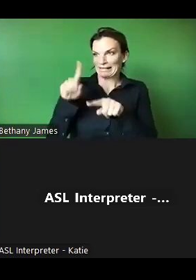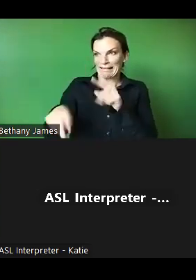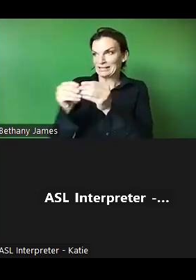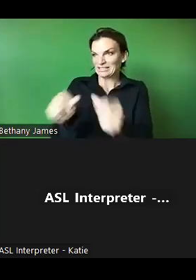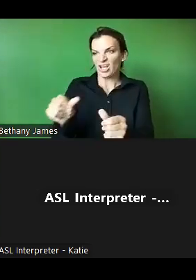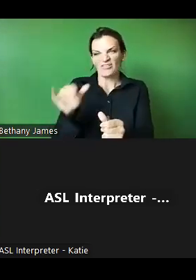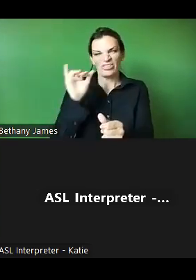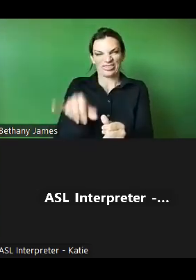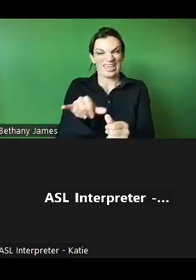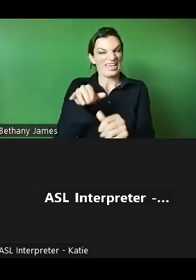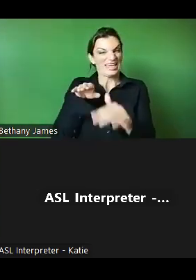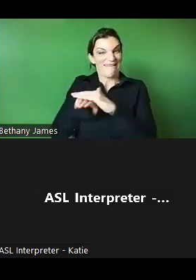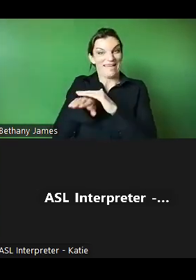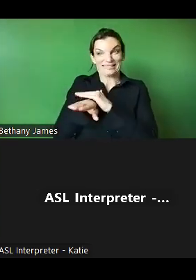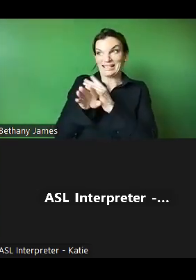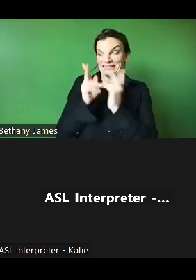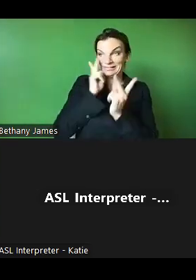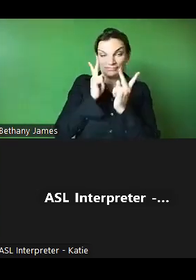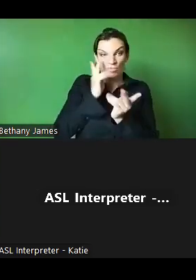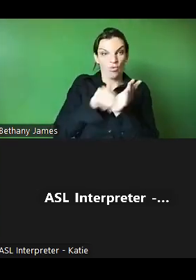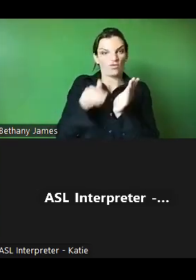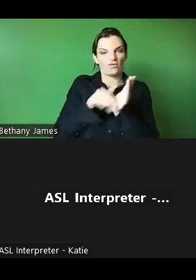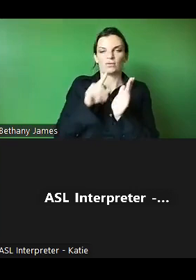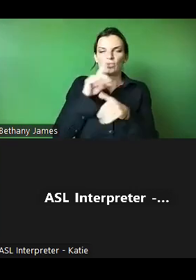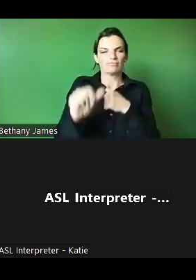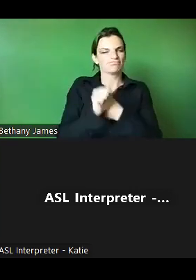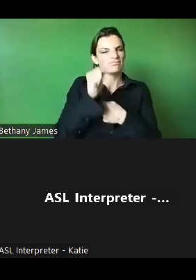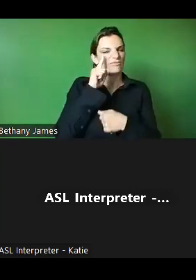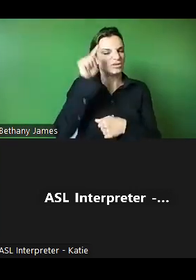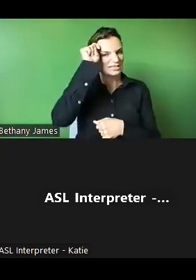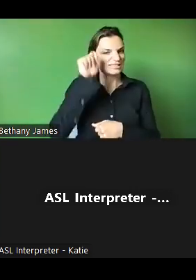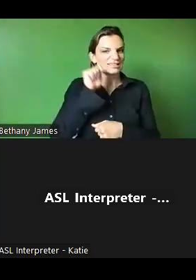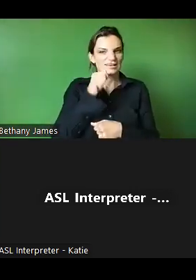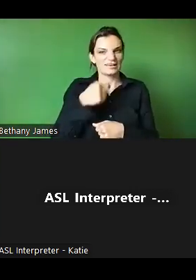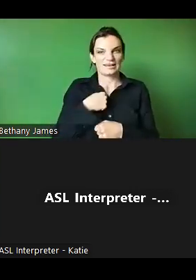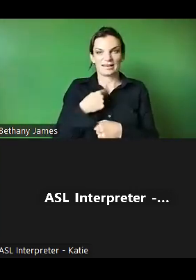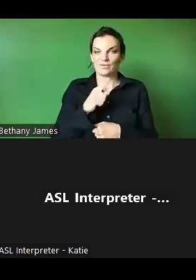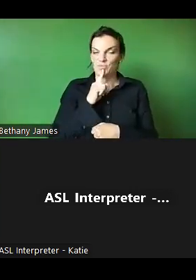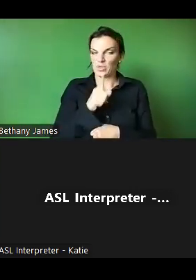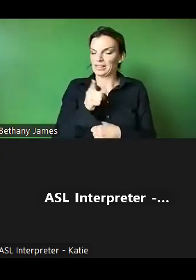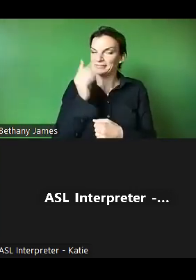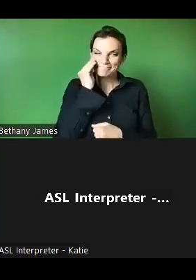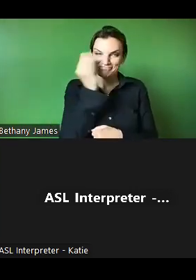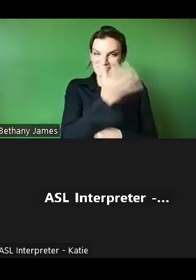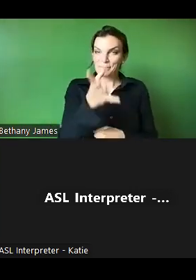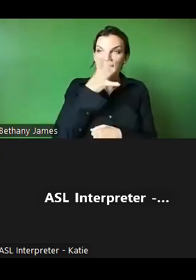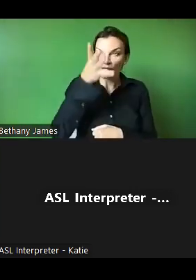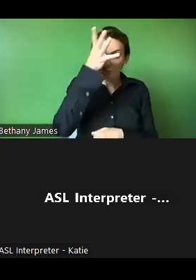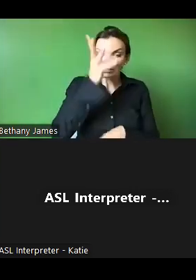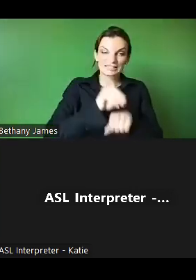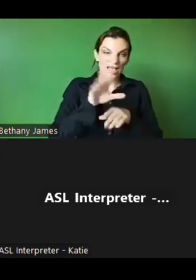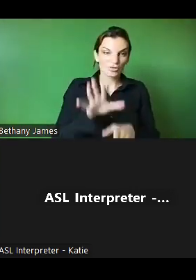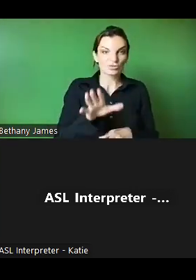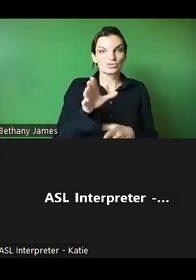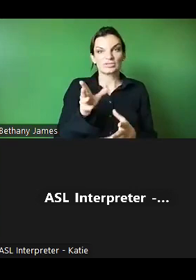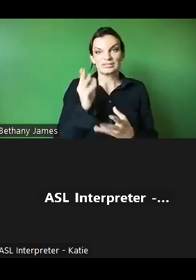really hugely detrimental to our teenagers. And I would strongly encourage parents or counselors to tell